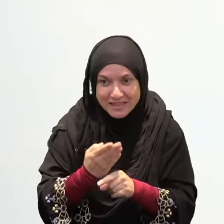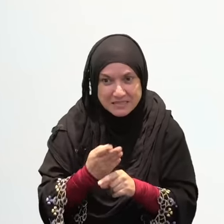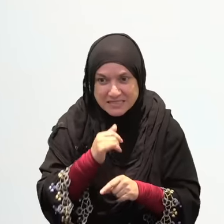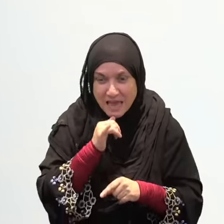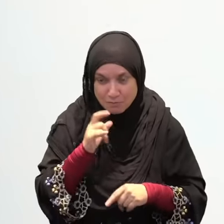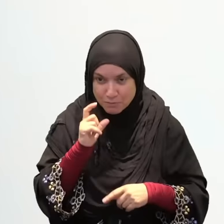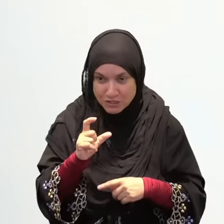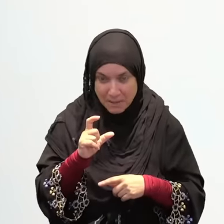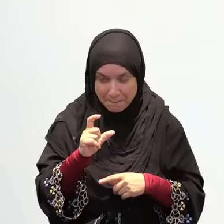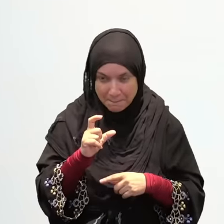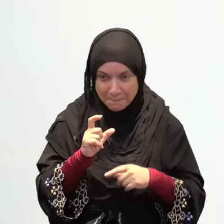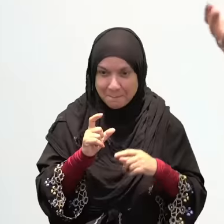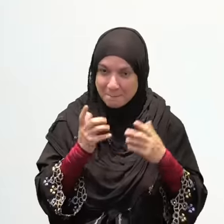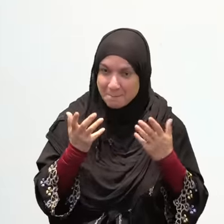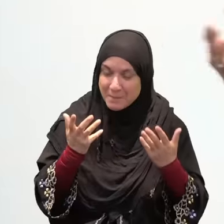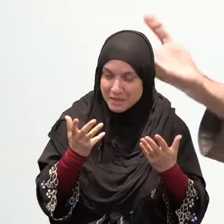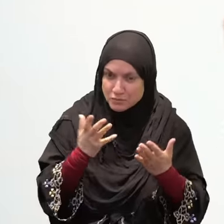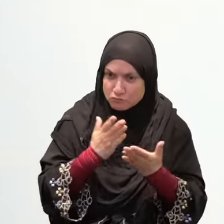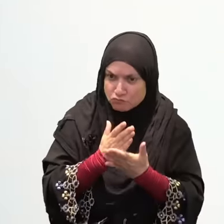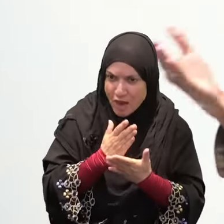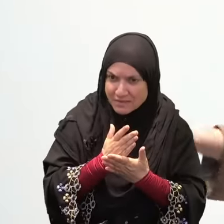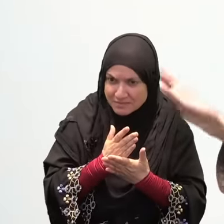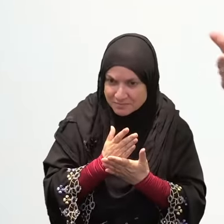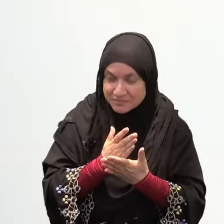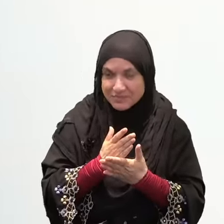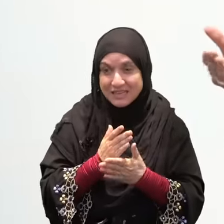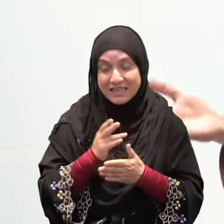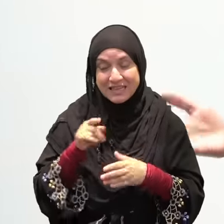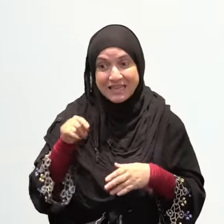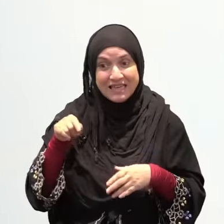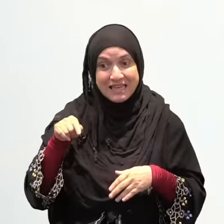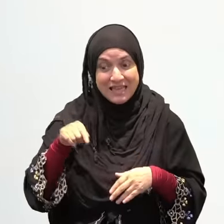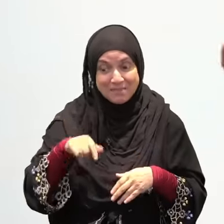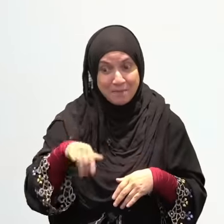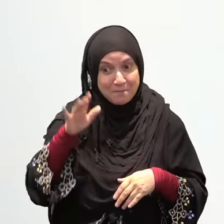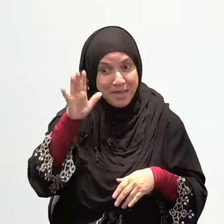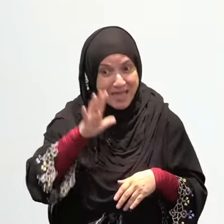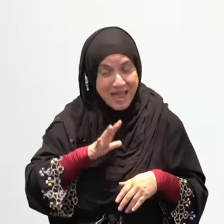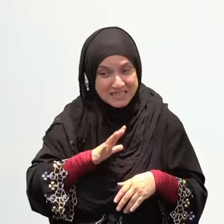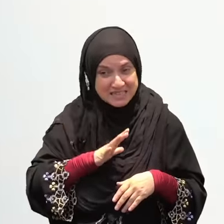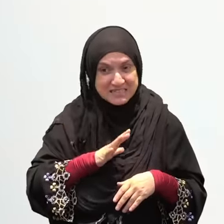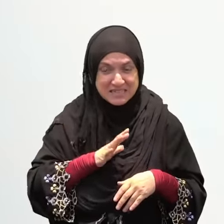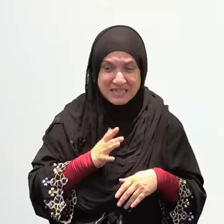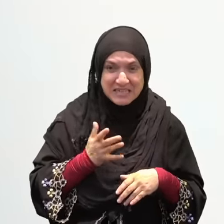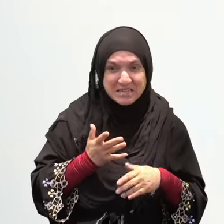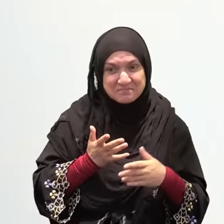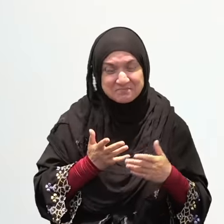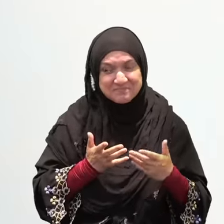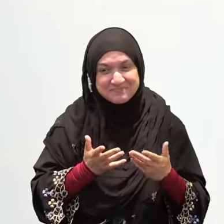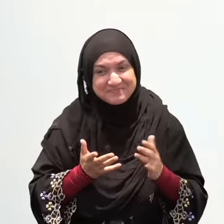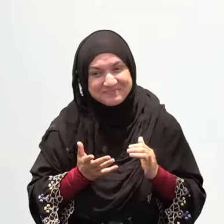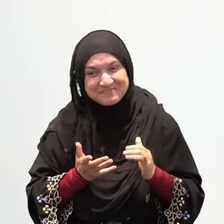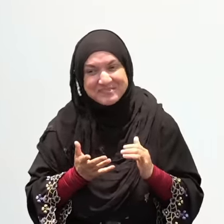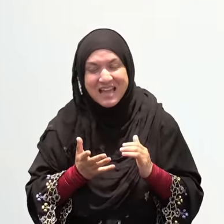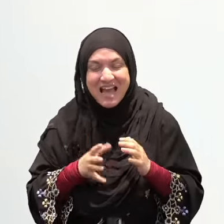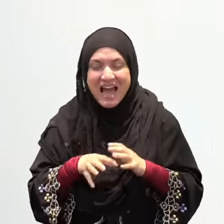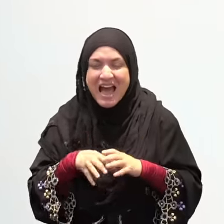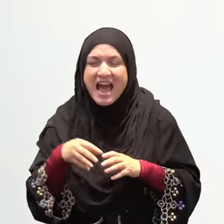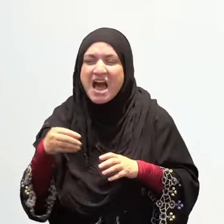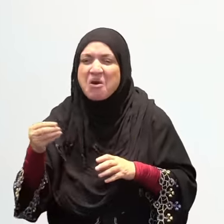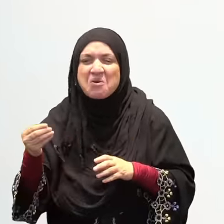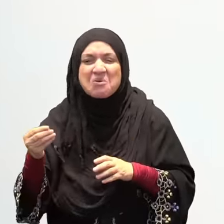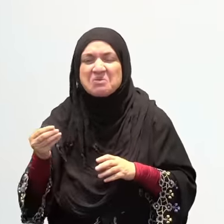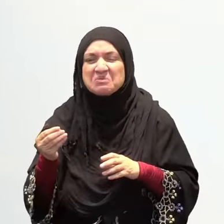person of Jannah. They were given to them together. Abu Bakr, Umar, Uthman together, Ali all together. May Allah be pleased with them. He didn't see all